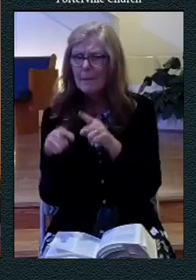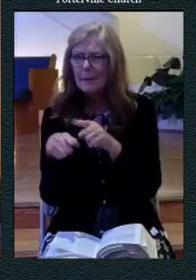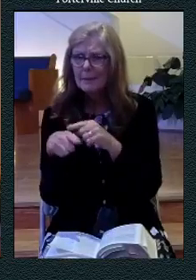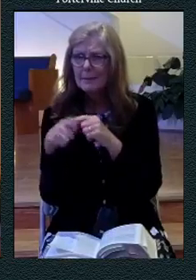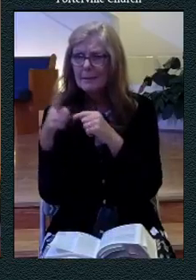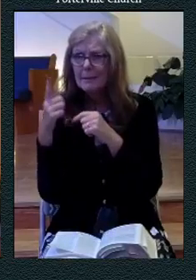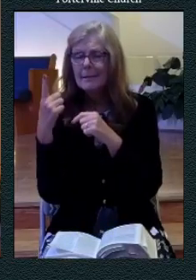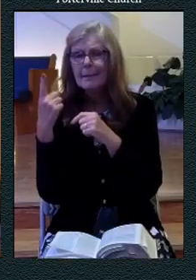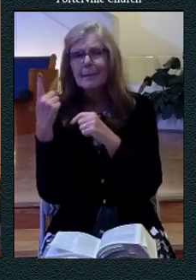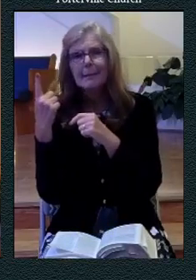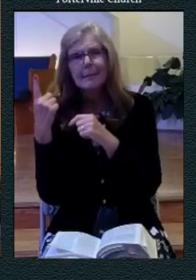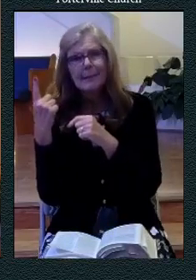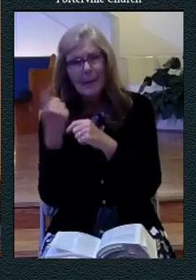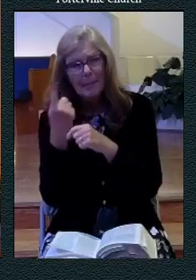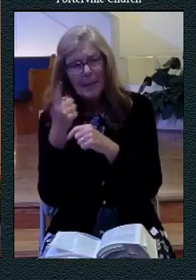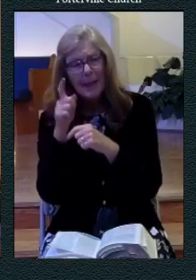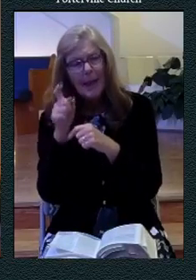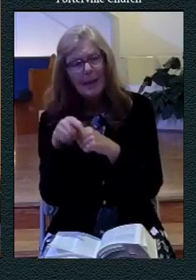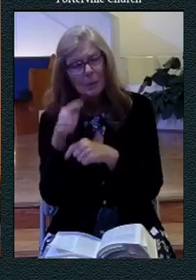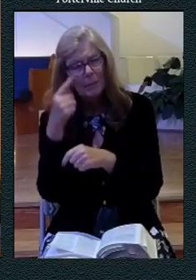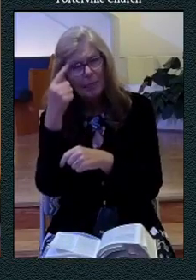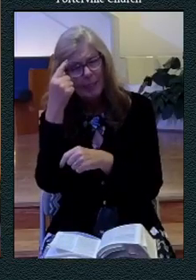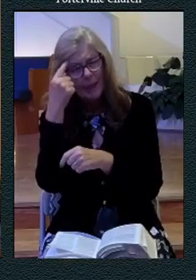taken seriously.